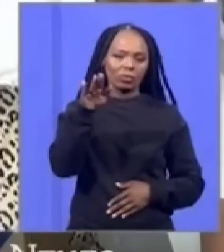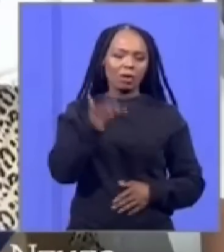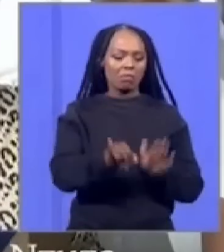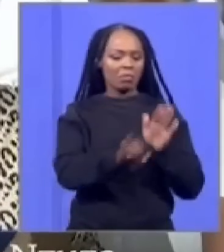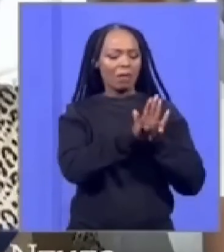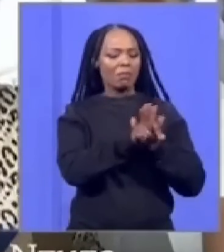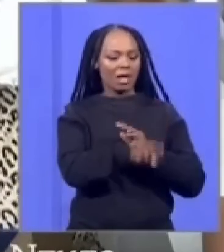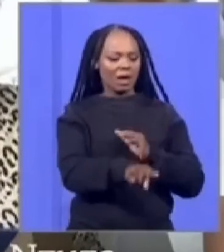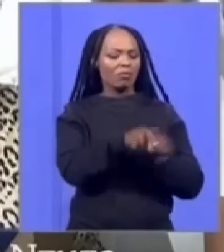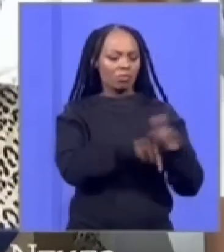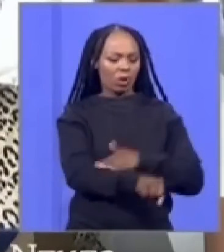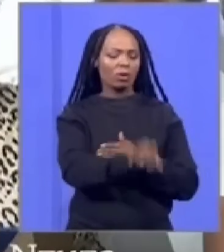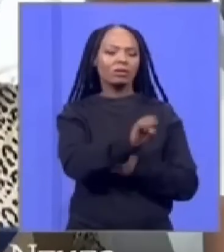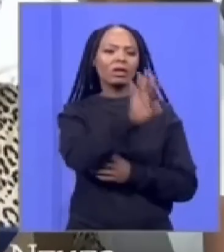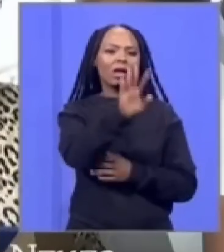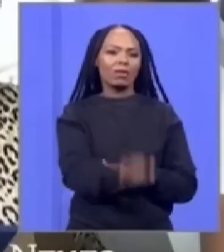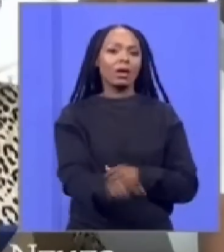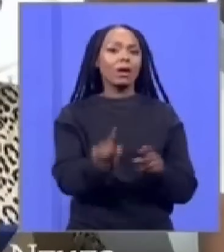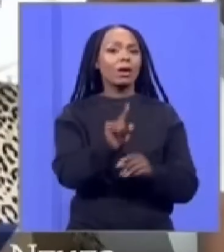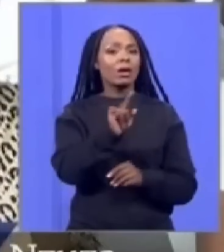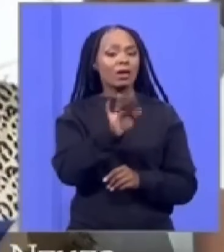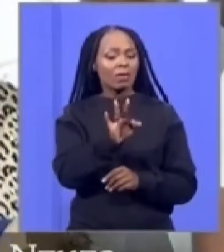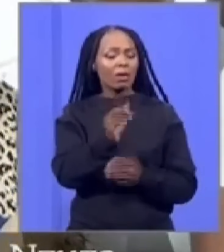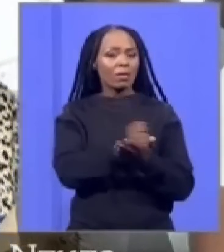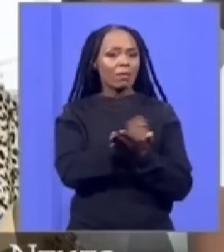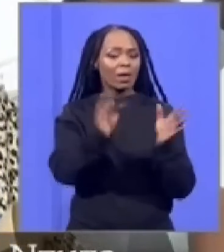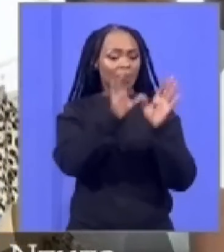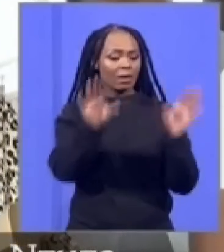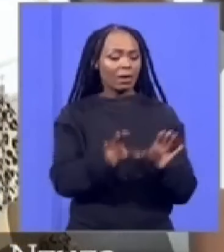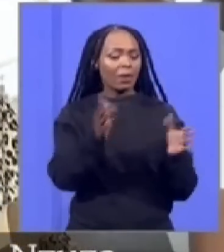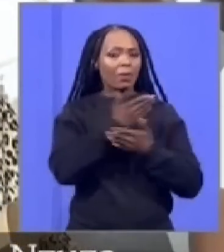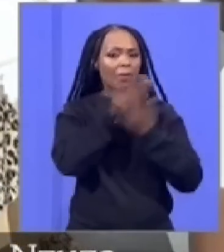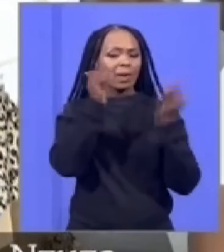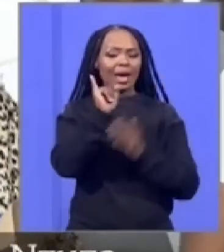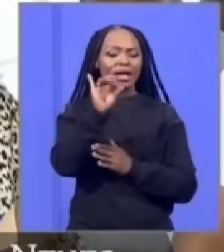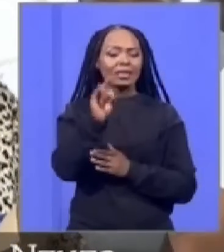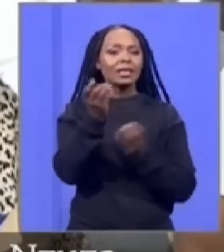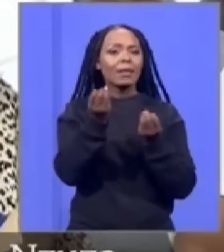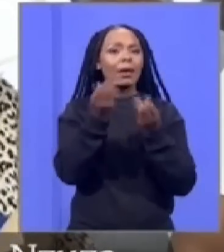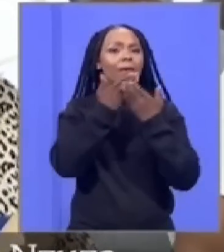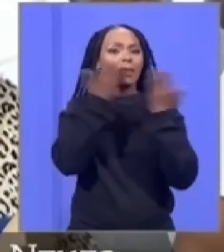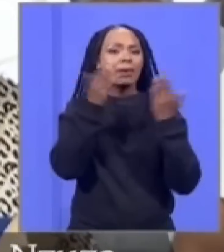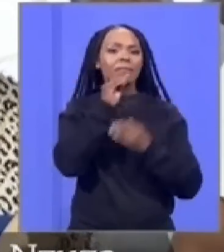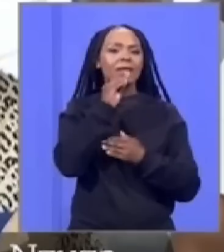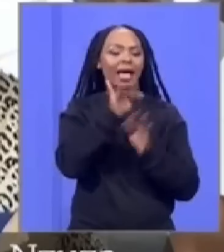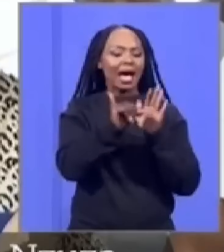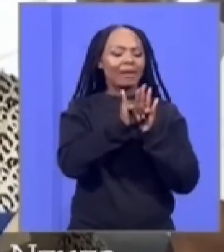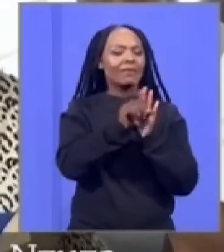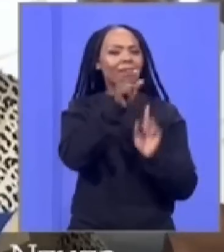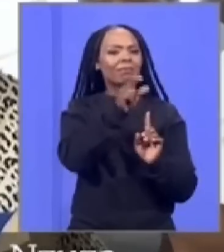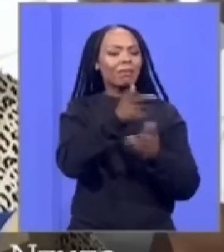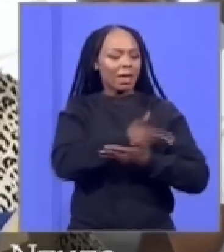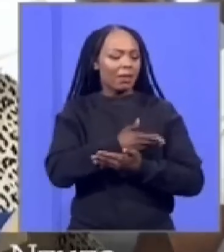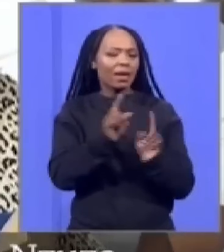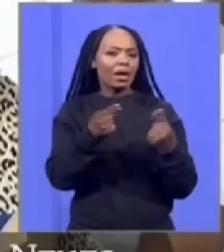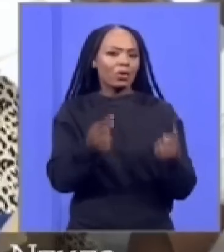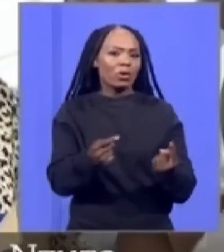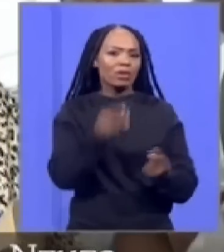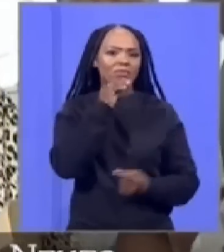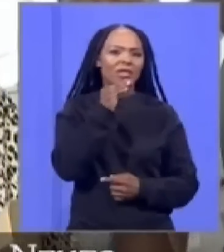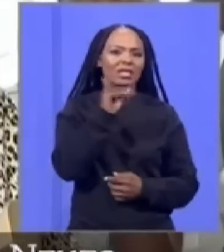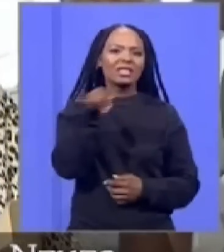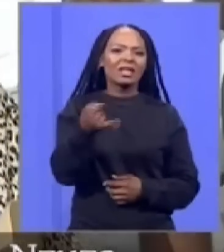Africa, because if the child is not registered, they do not have an ID number, which means they do not have identity. They literally become a ghost.